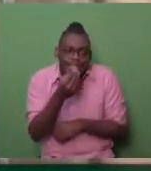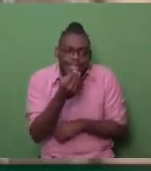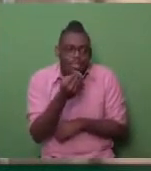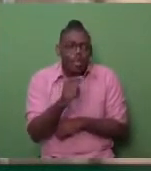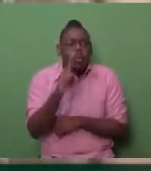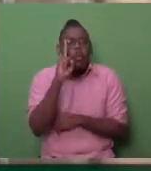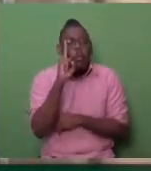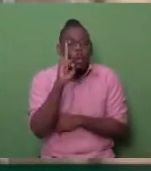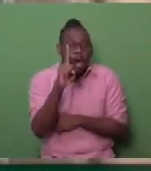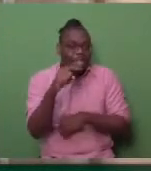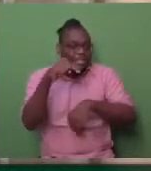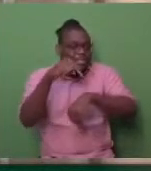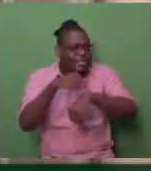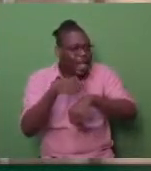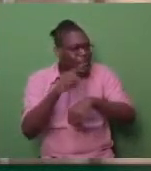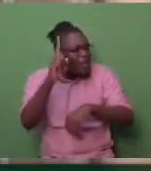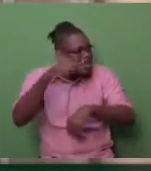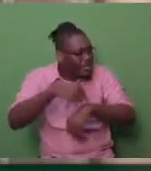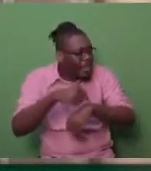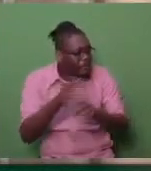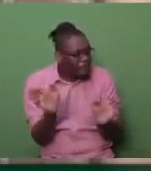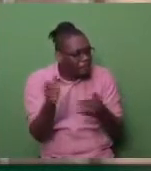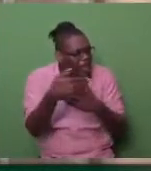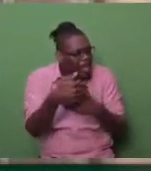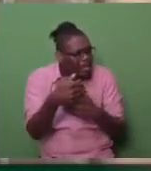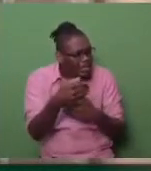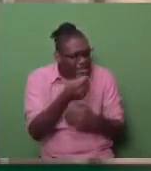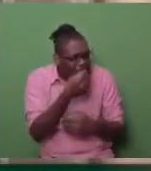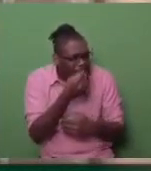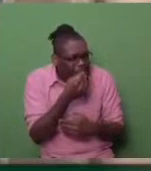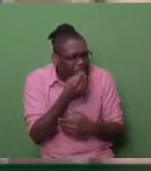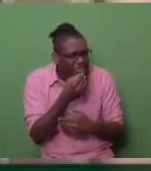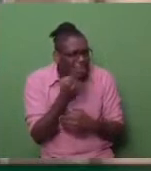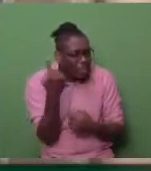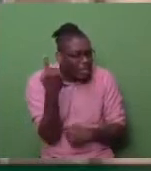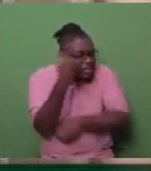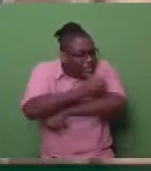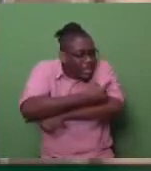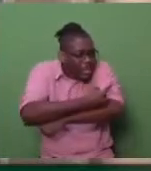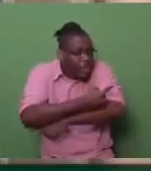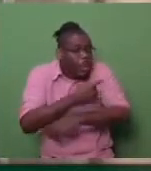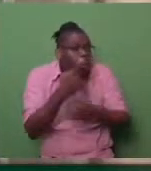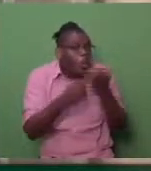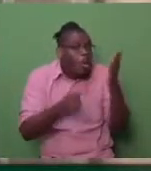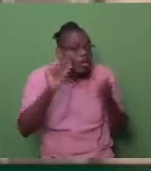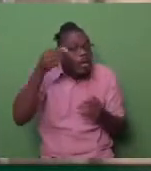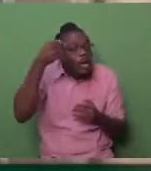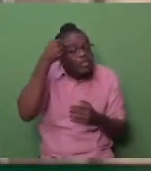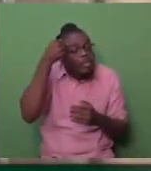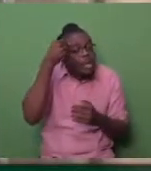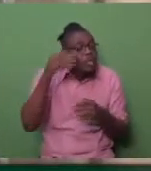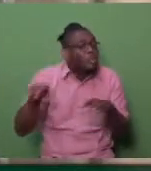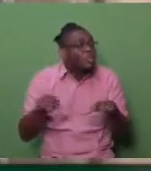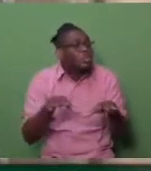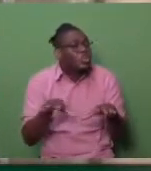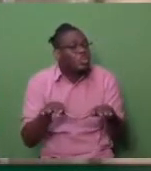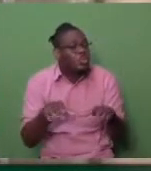You have condemned a generation of children to no sustainable future.